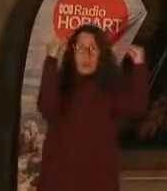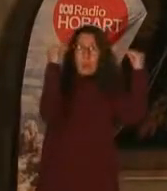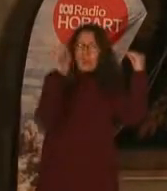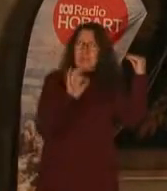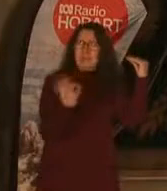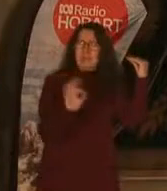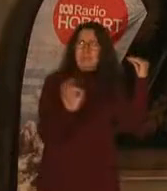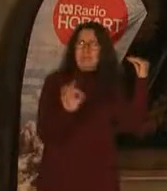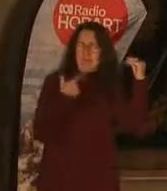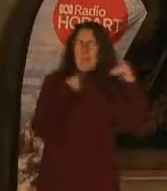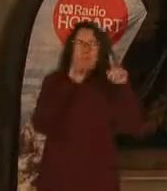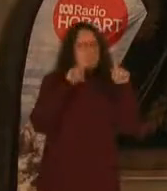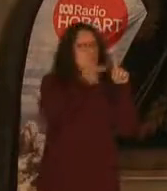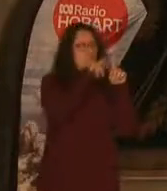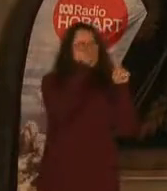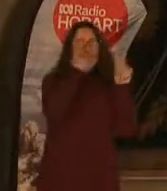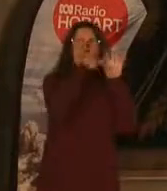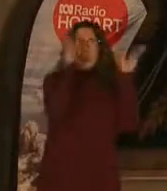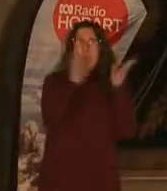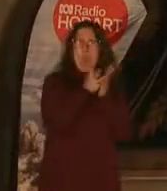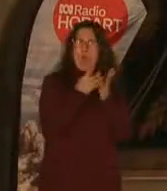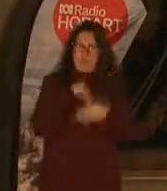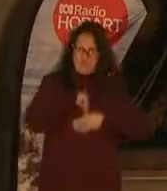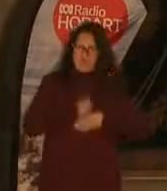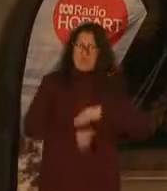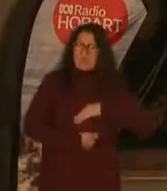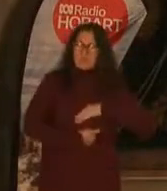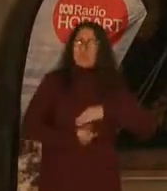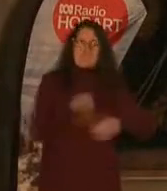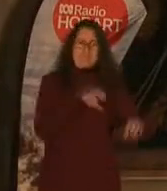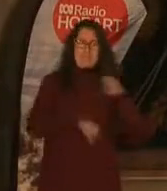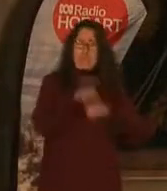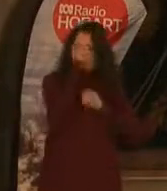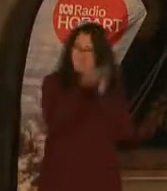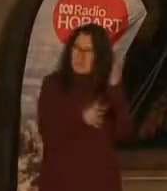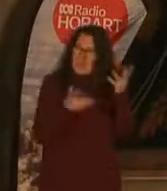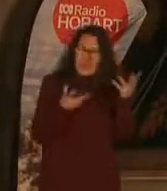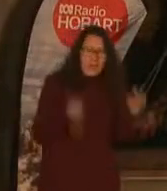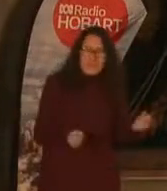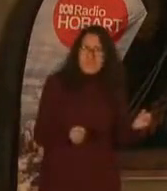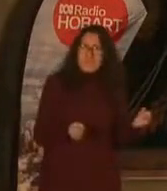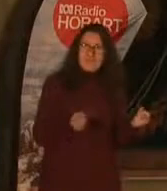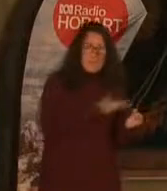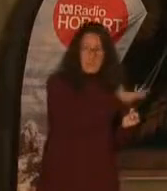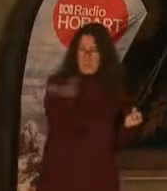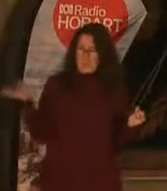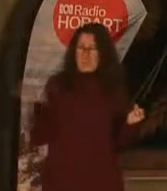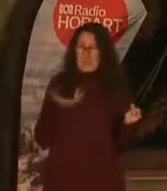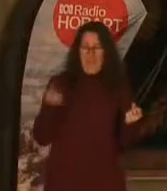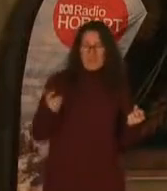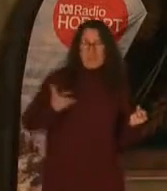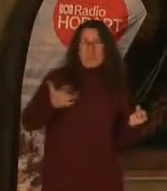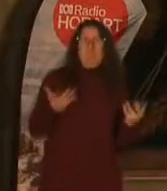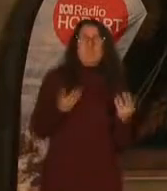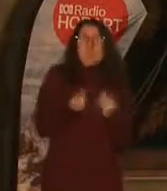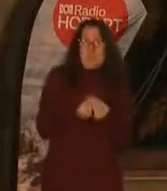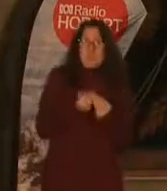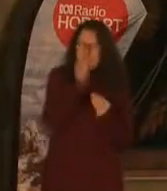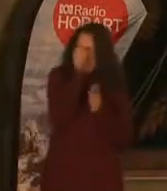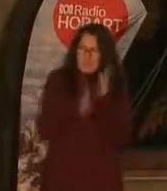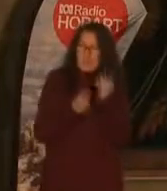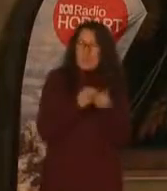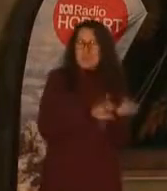world. We're all scientists and you have to be scientists, and as peoples we have to be scientists to survive and thrive.